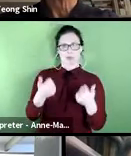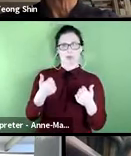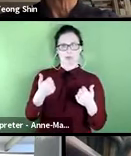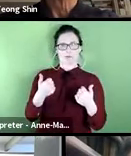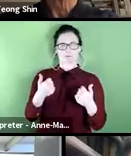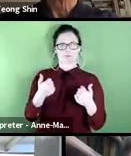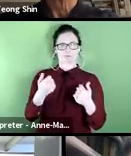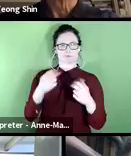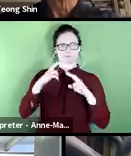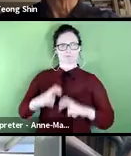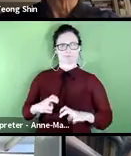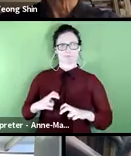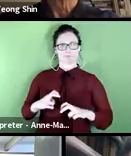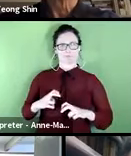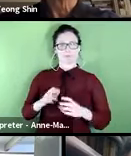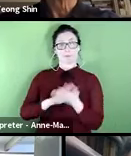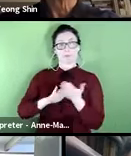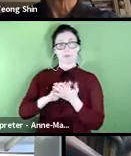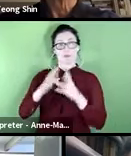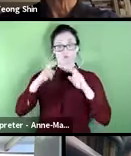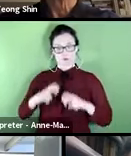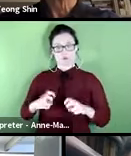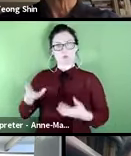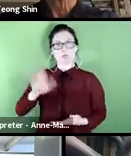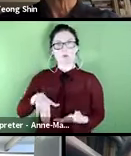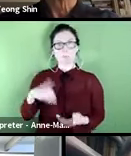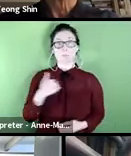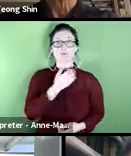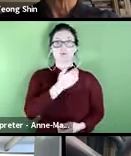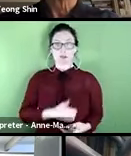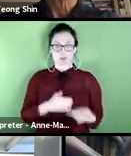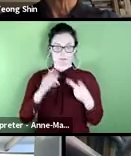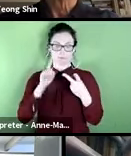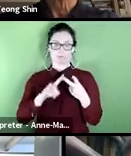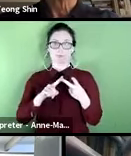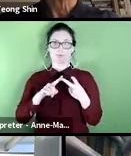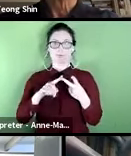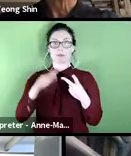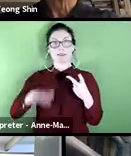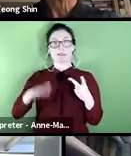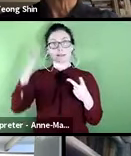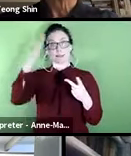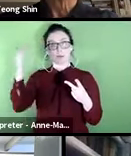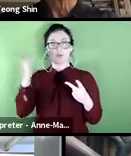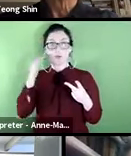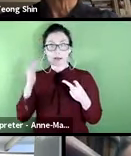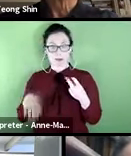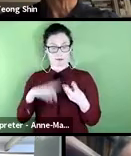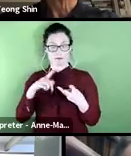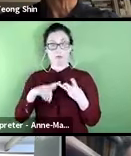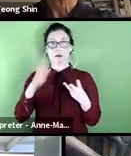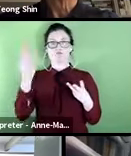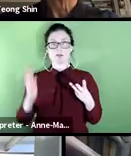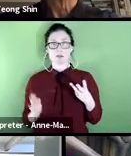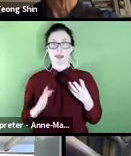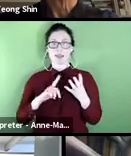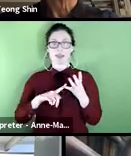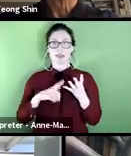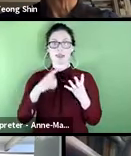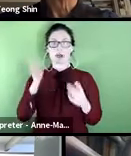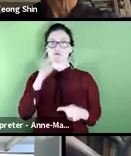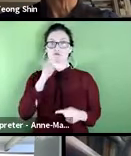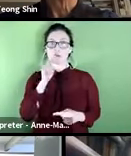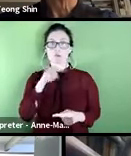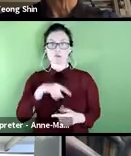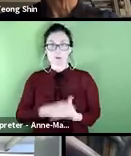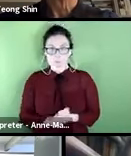to get papers from China, from South Korea, from Brazil, and from Russia. So we can try and